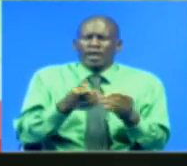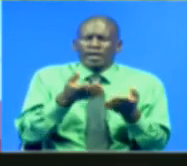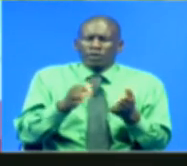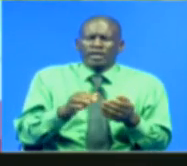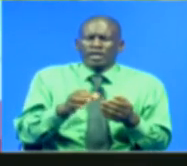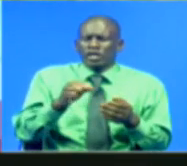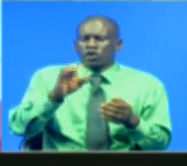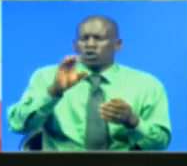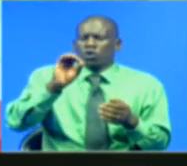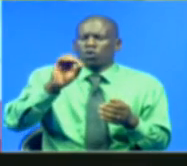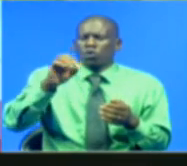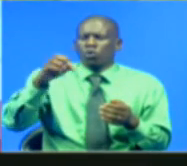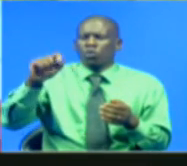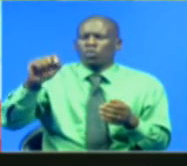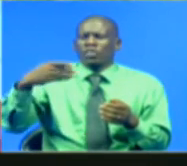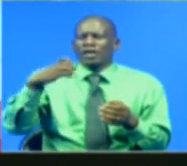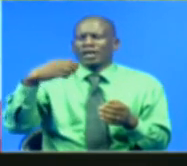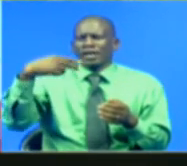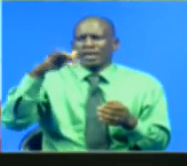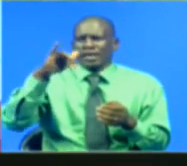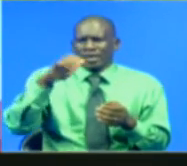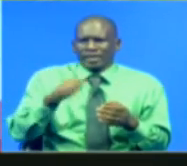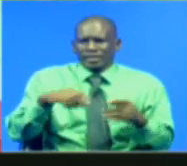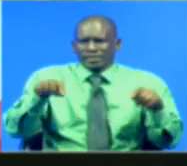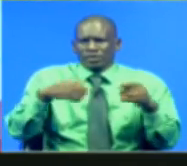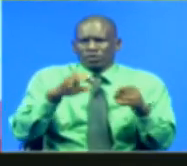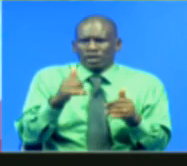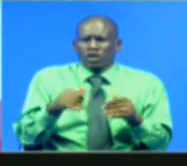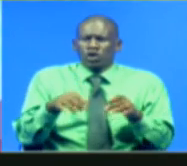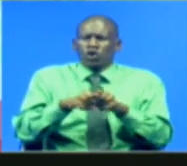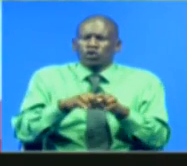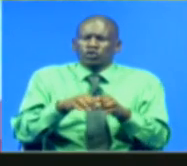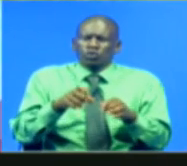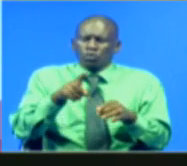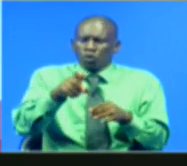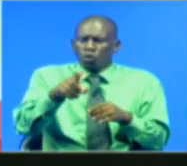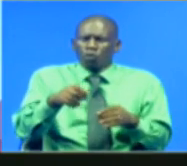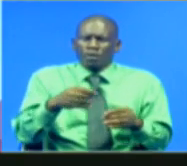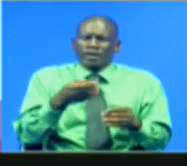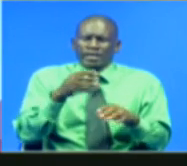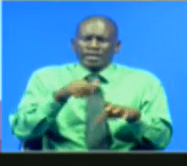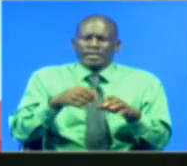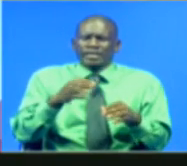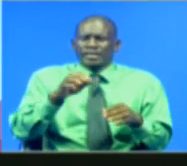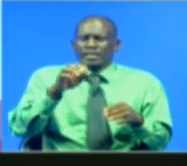being the worst hit. Also attacked are Tetu, Nyeri South, and Nyeri Central.